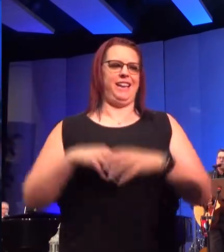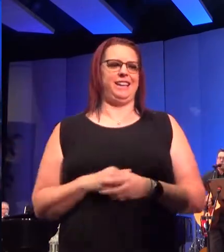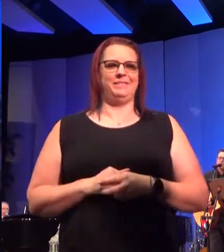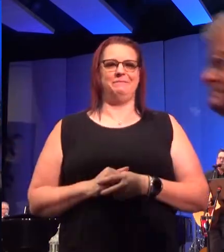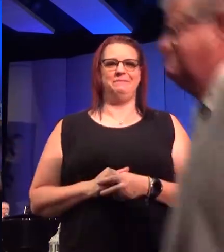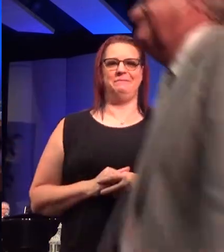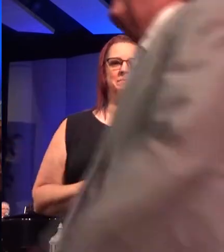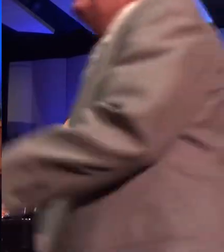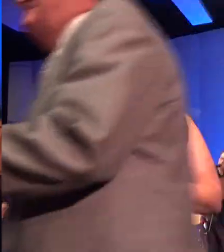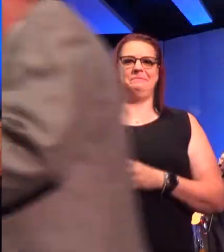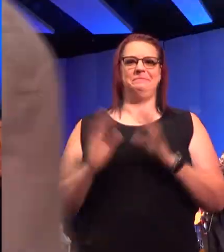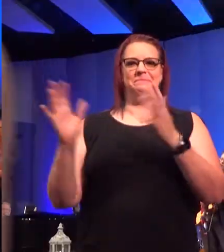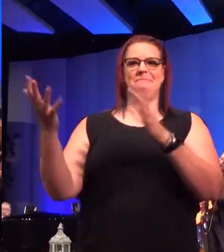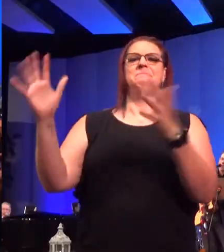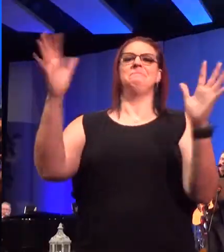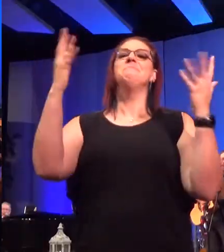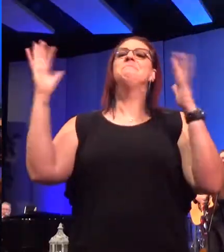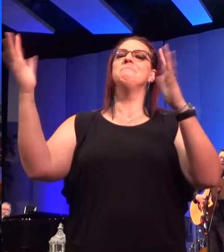shine.